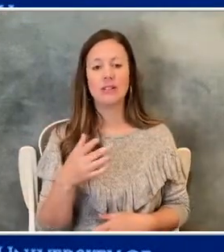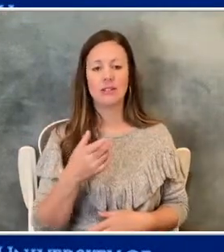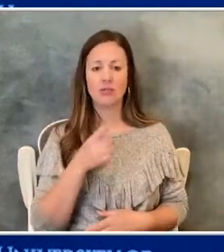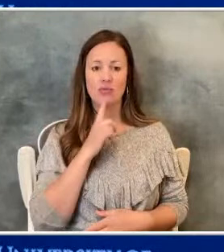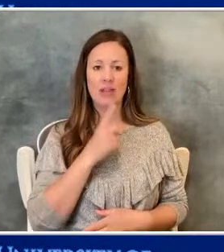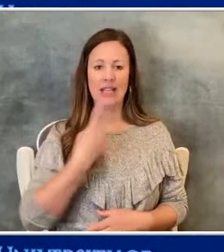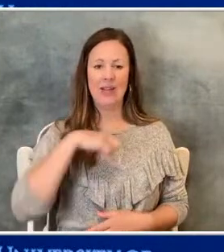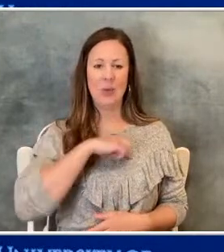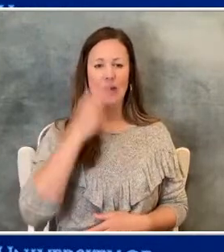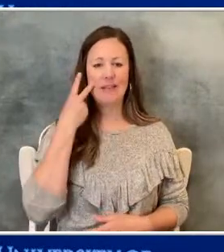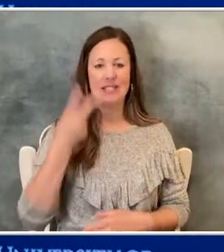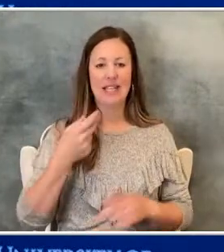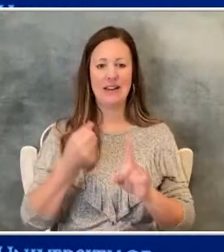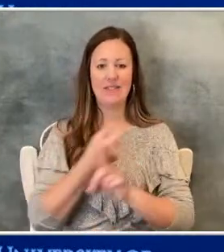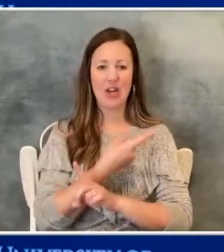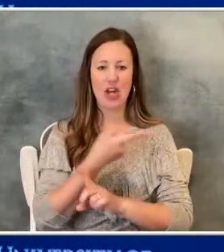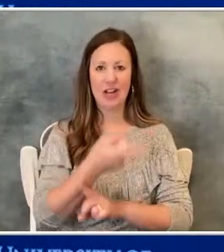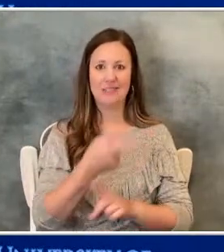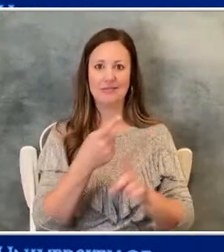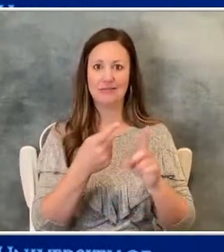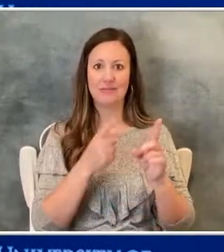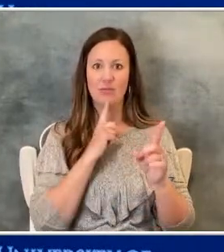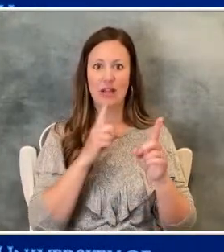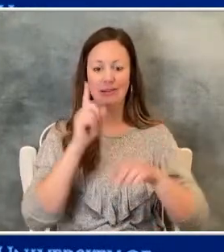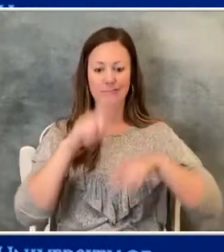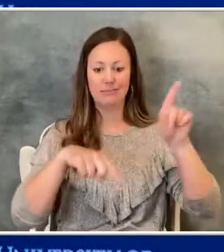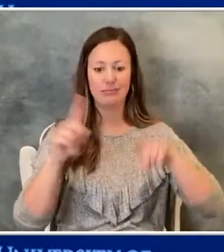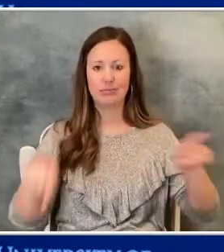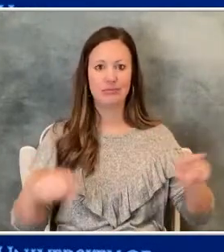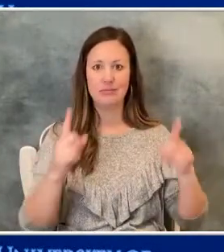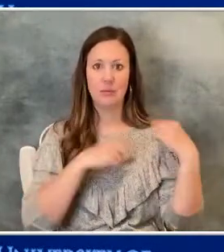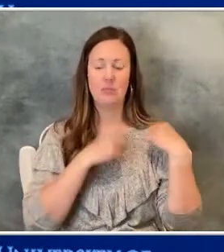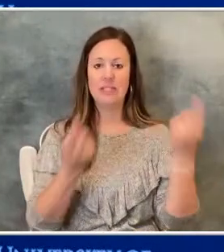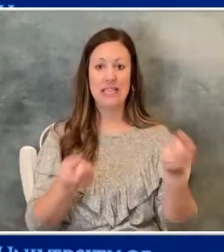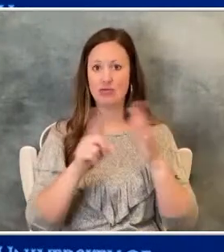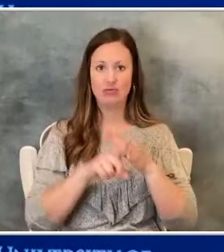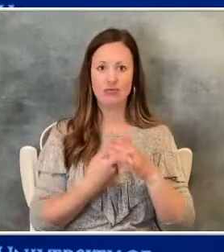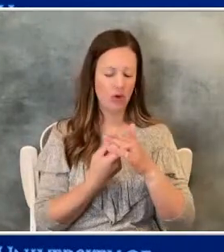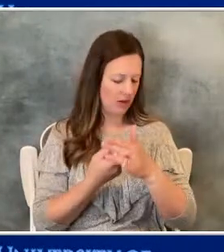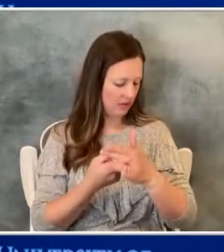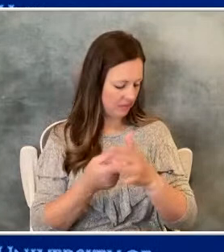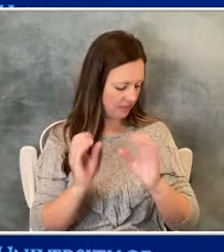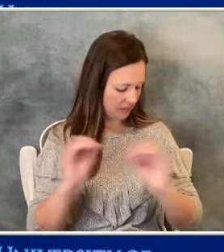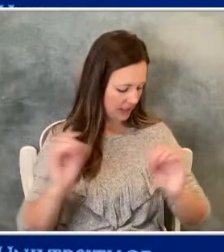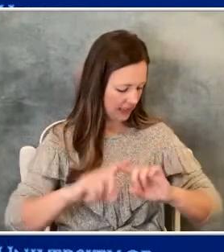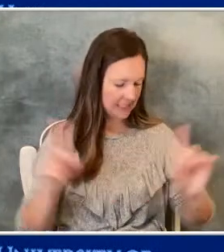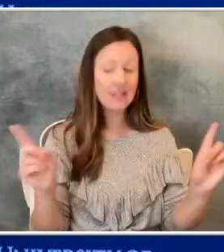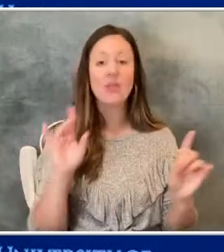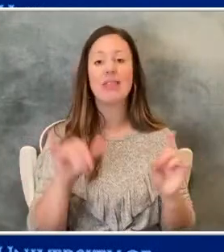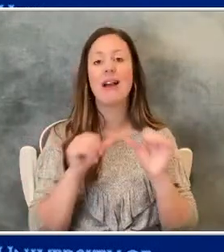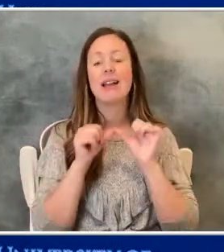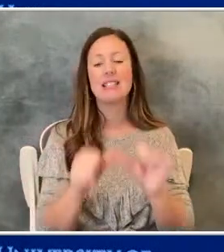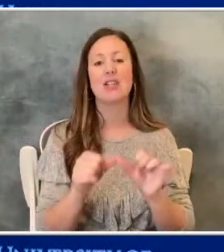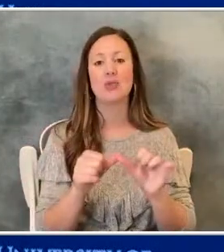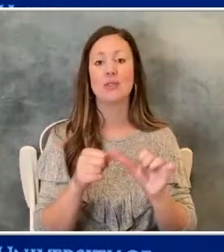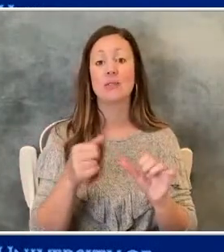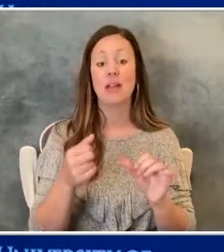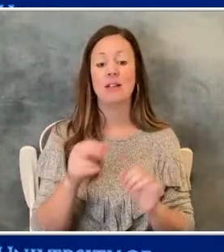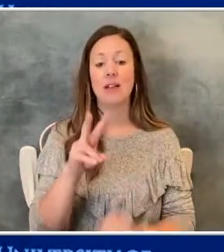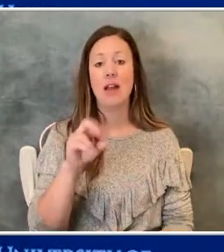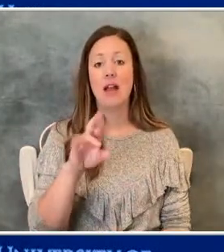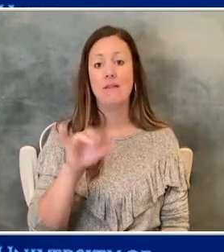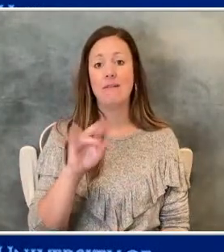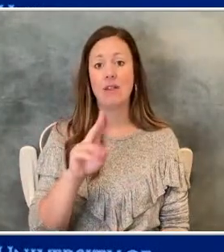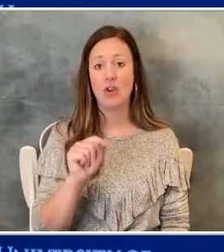since SARS-CoV-2 started to circulate around the world. This is nothing different. This continues to be a variant of the